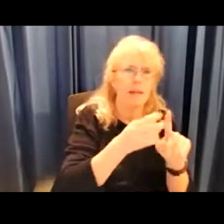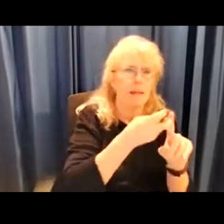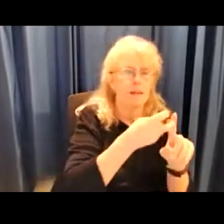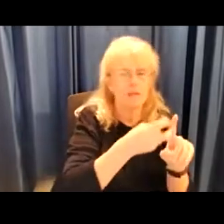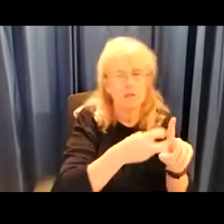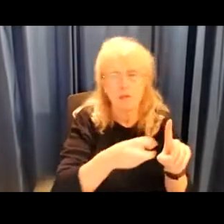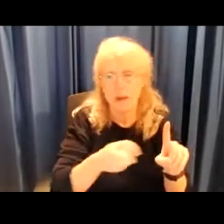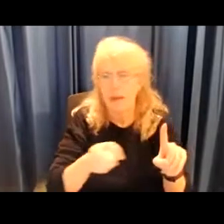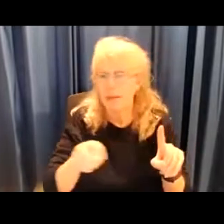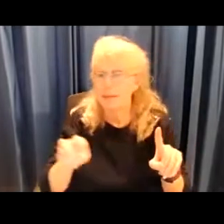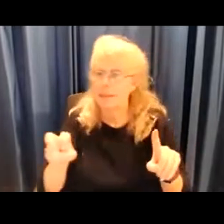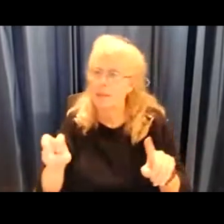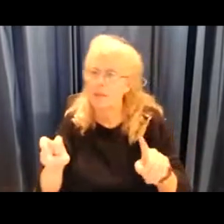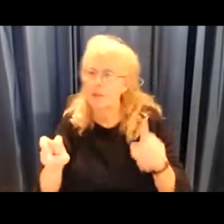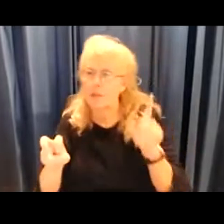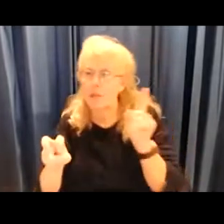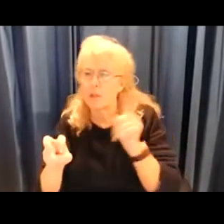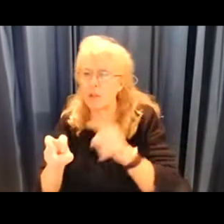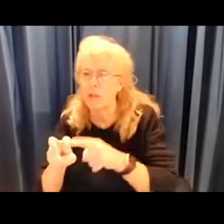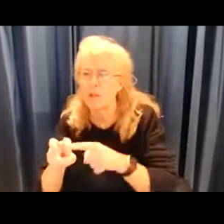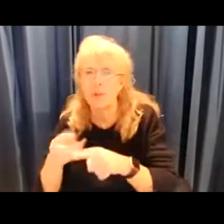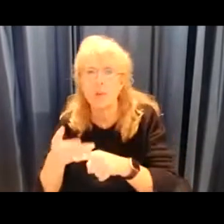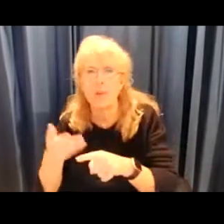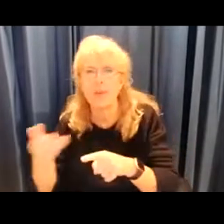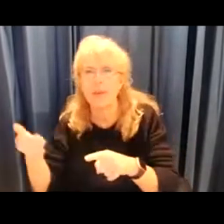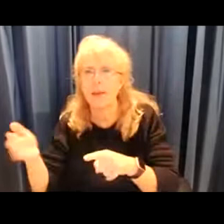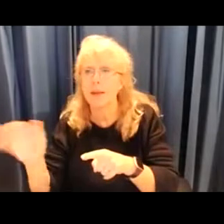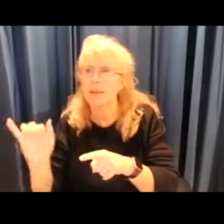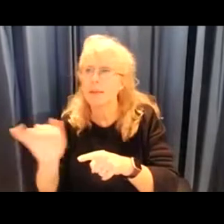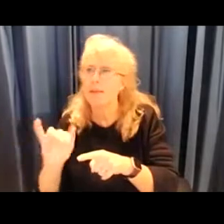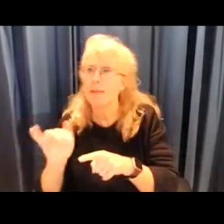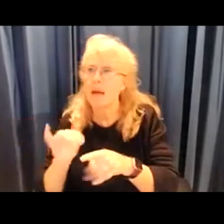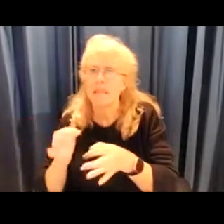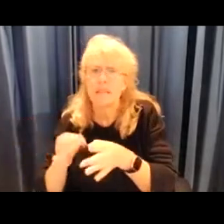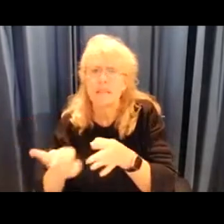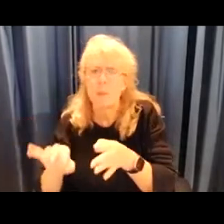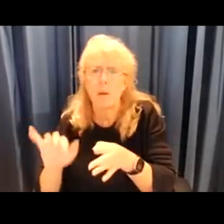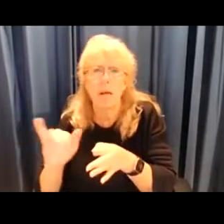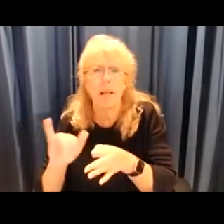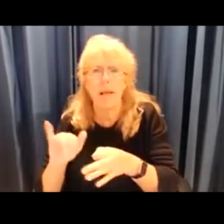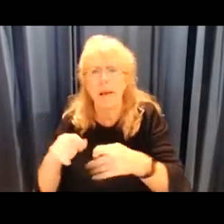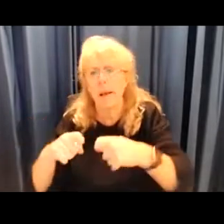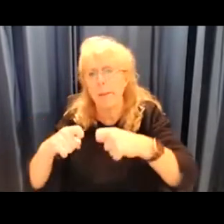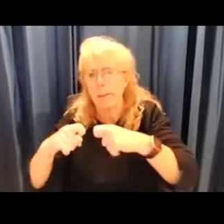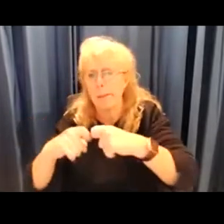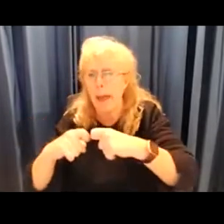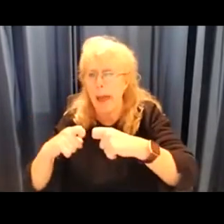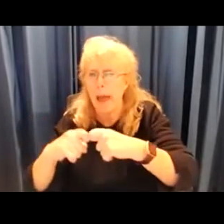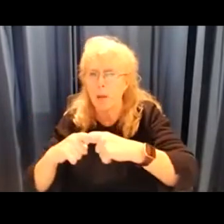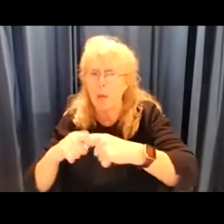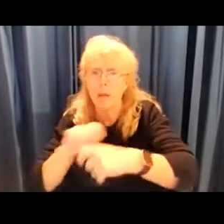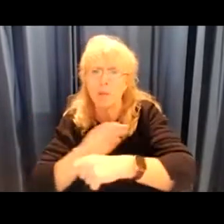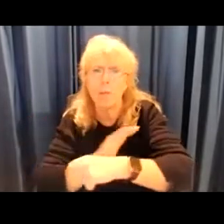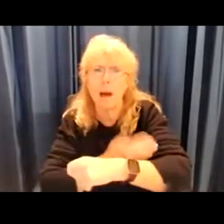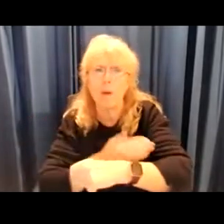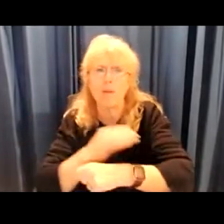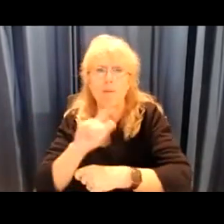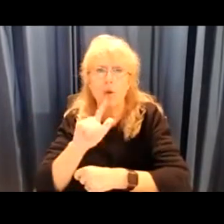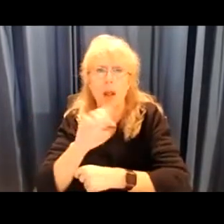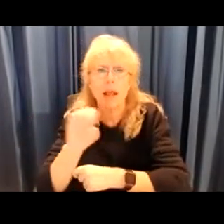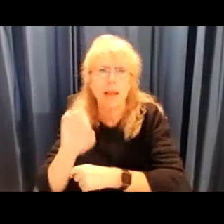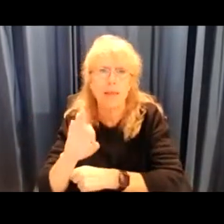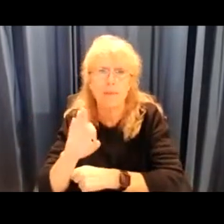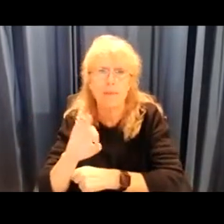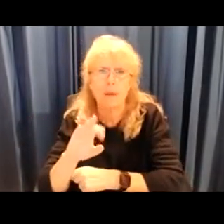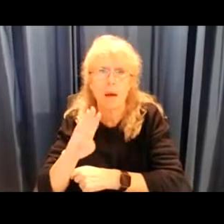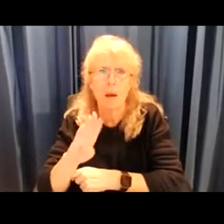to things such as simply battery powered leaf blowers.